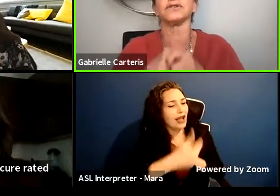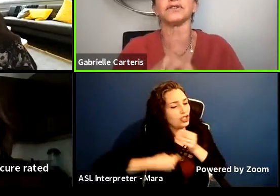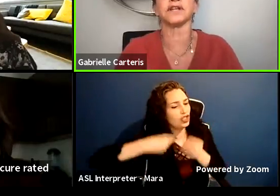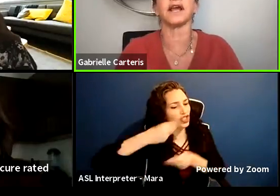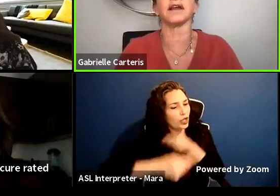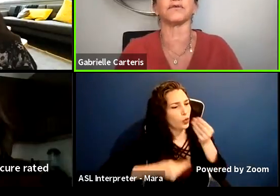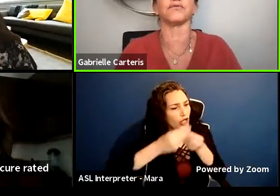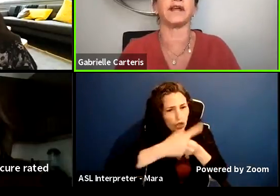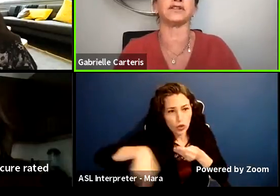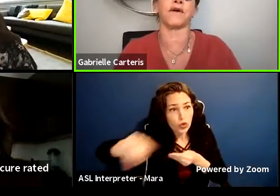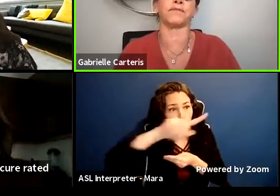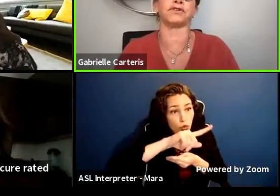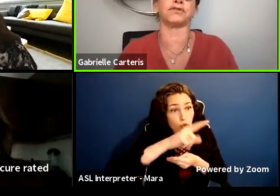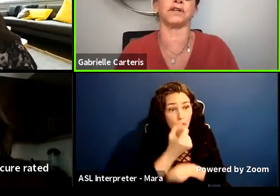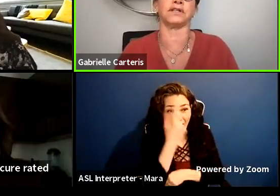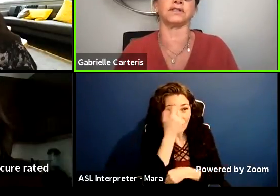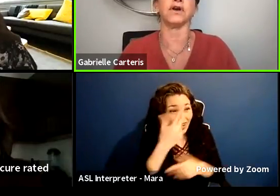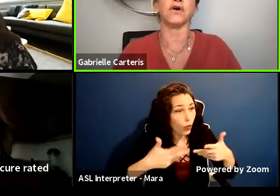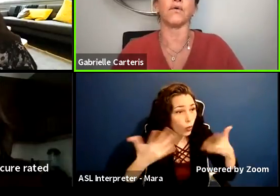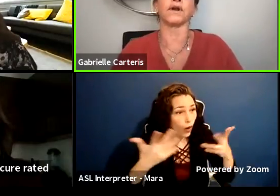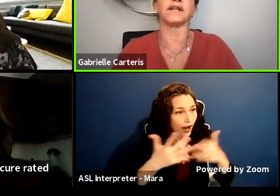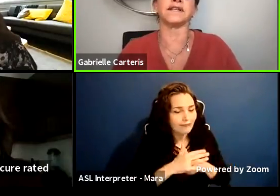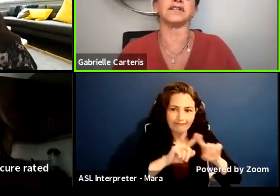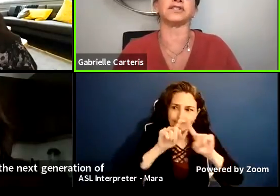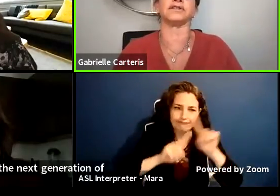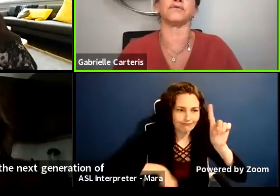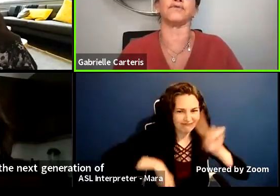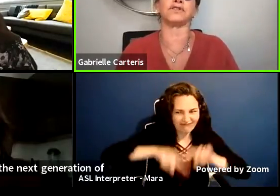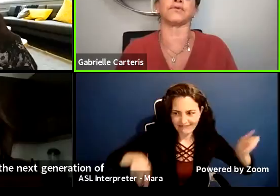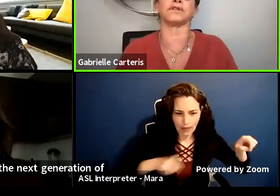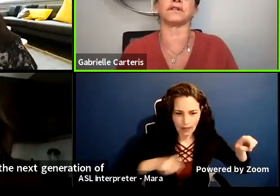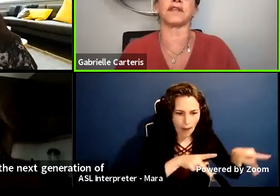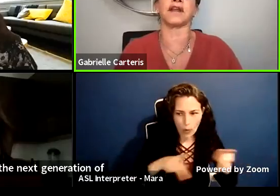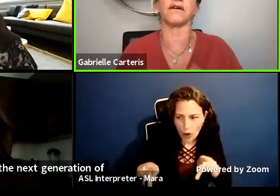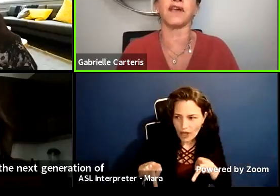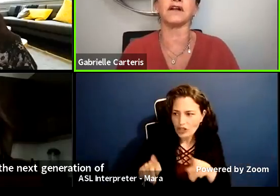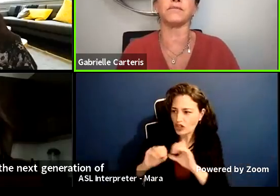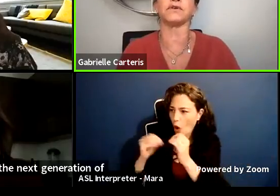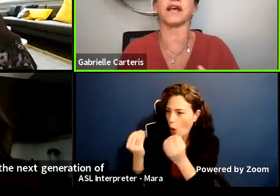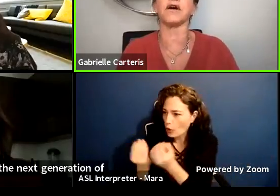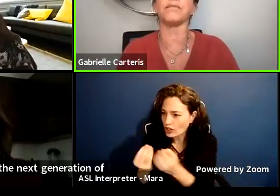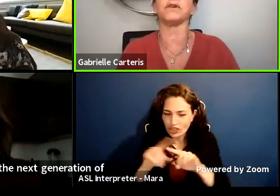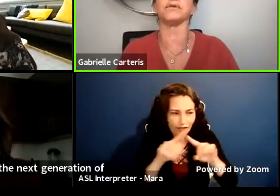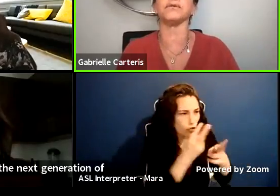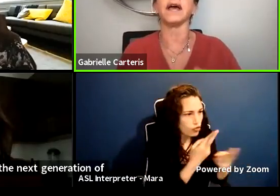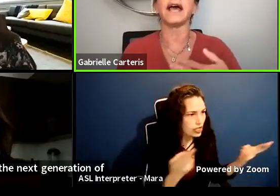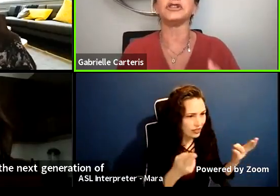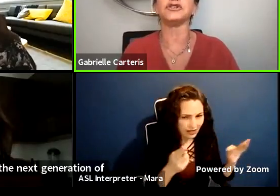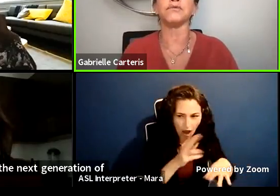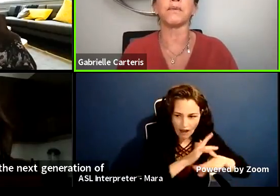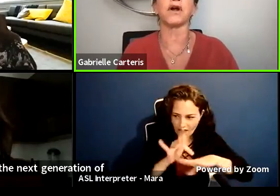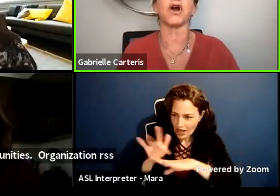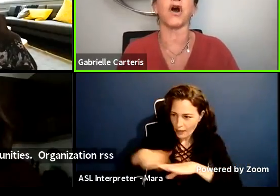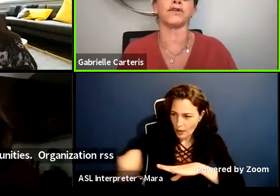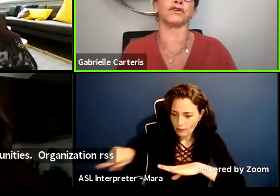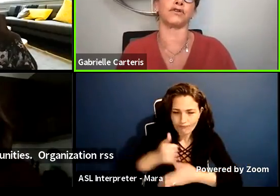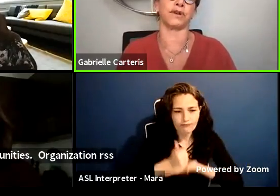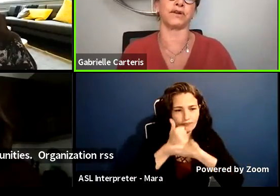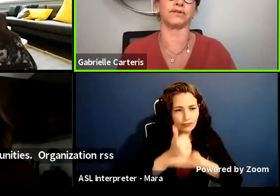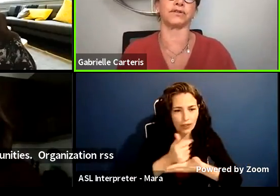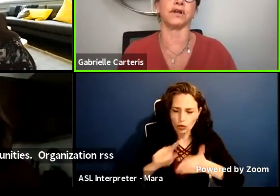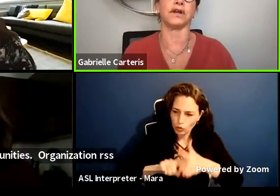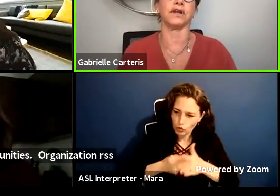you understand the range of opportunities, organizations, and resources that are available to help you as you embark on